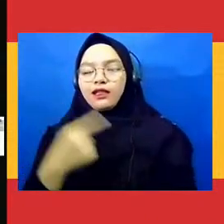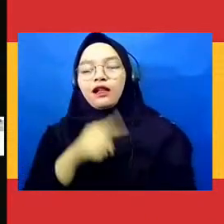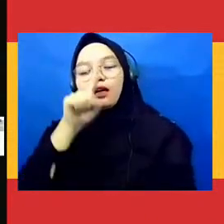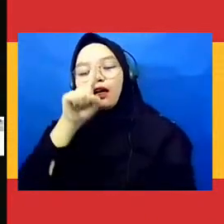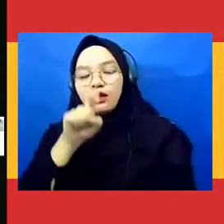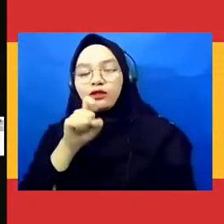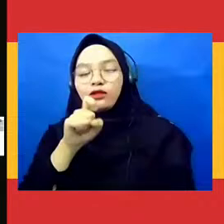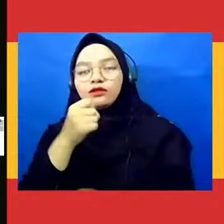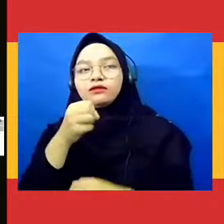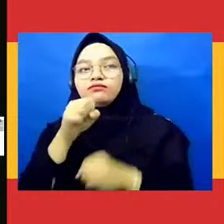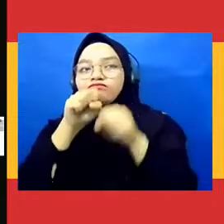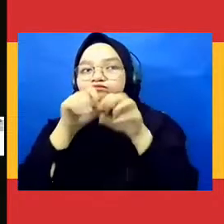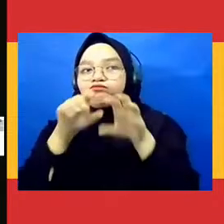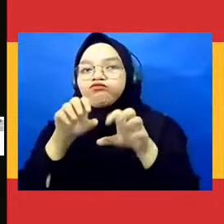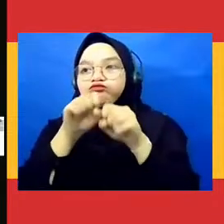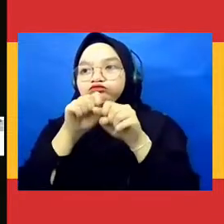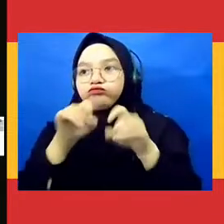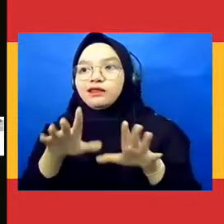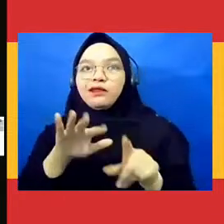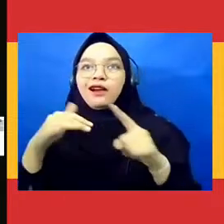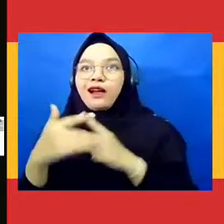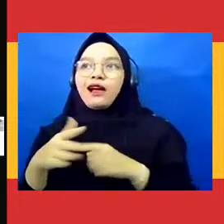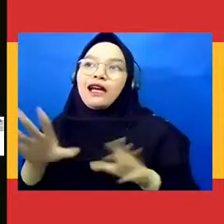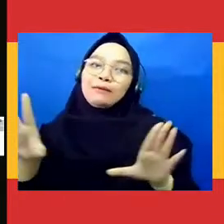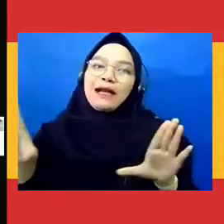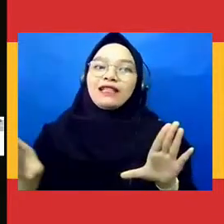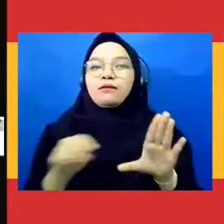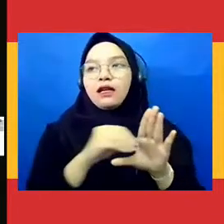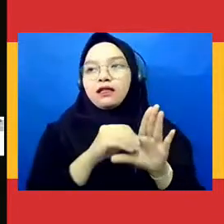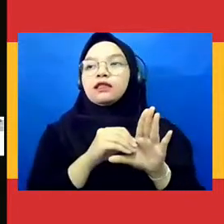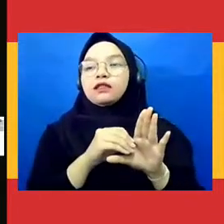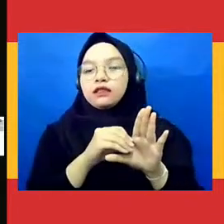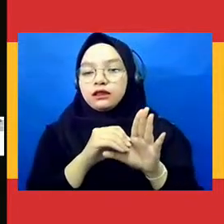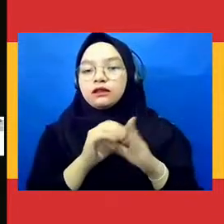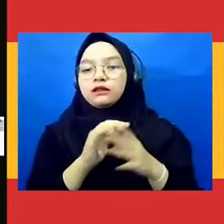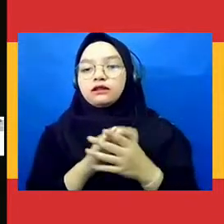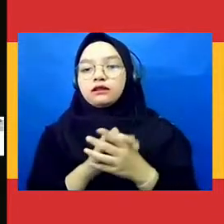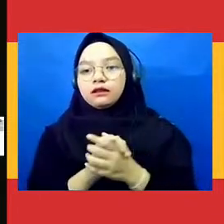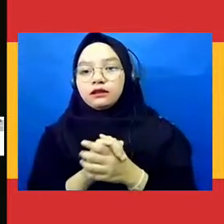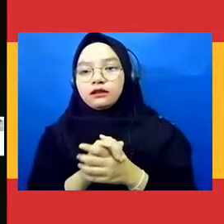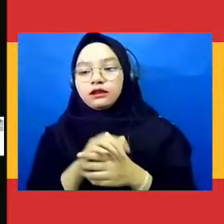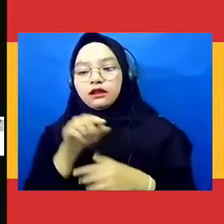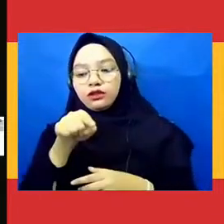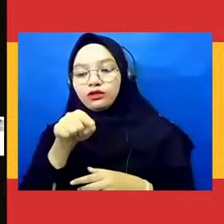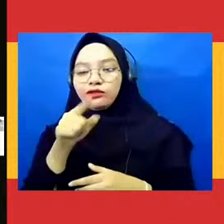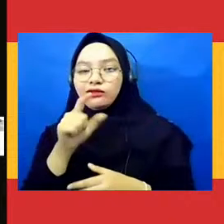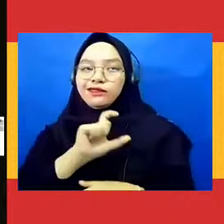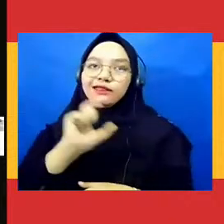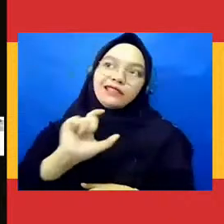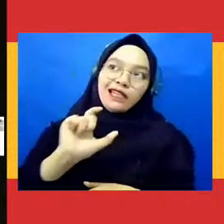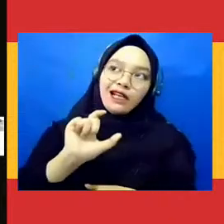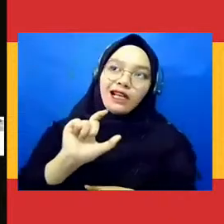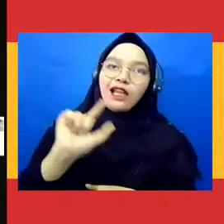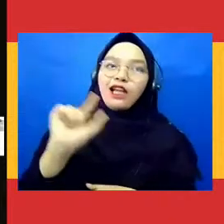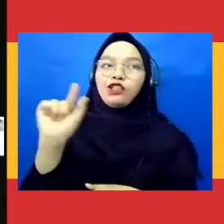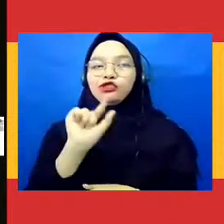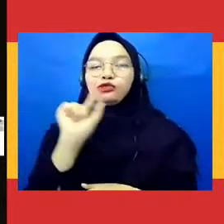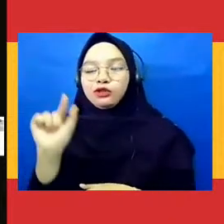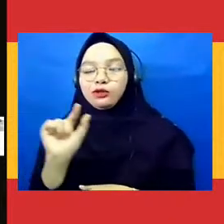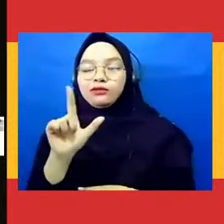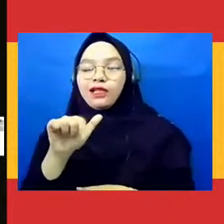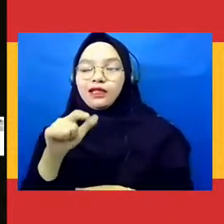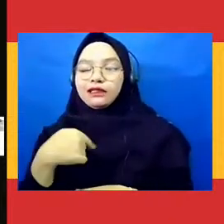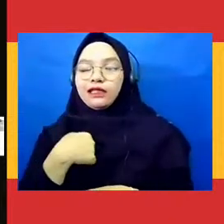Citizen participation in general, and then I want to add more, like academic